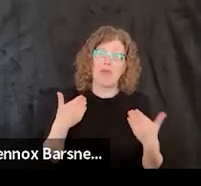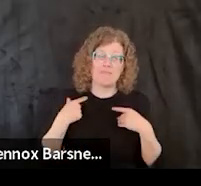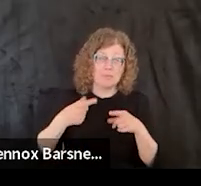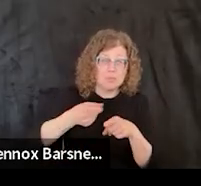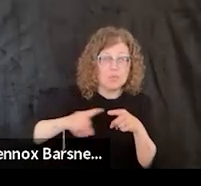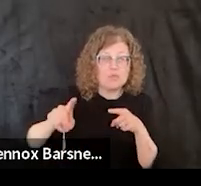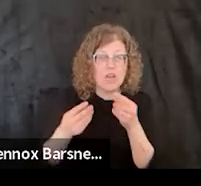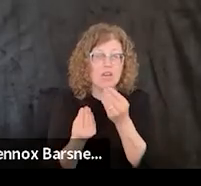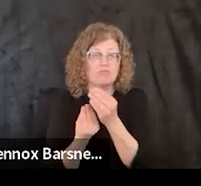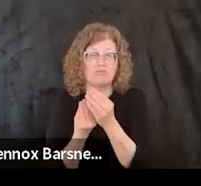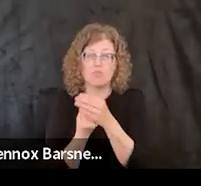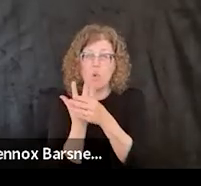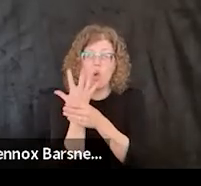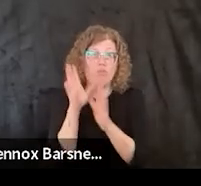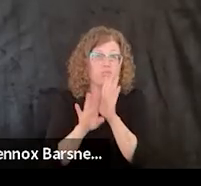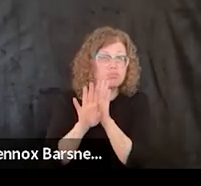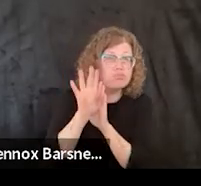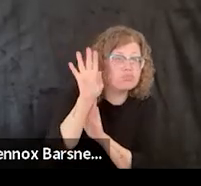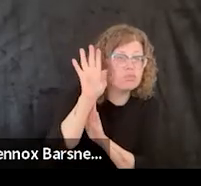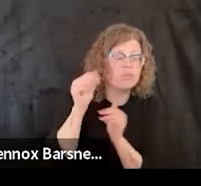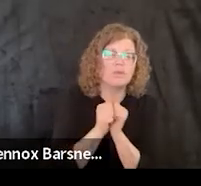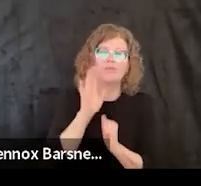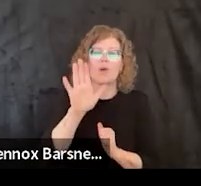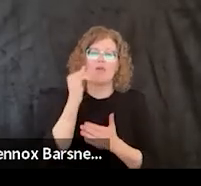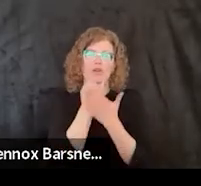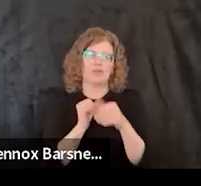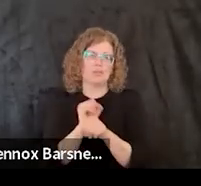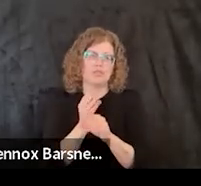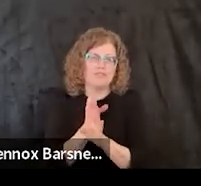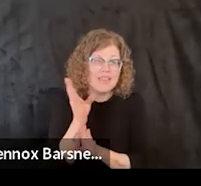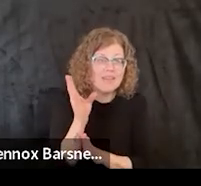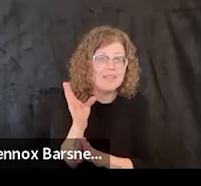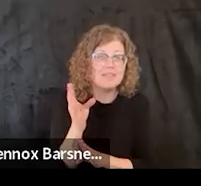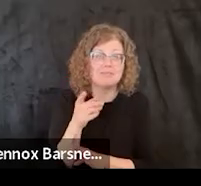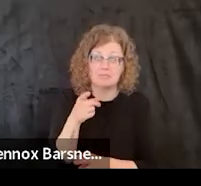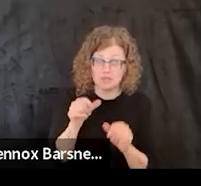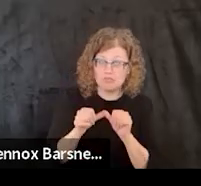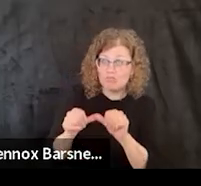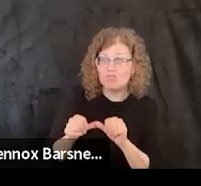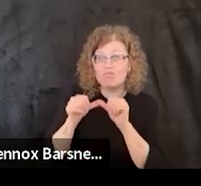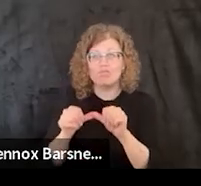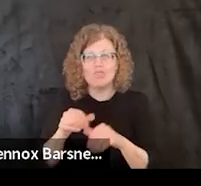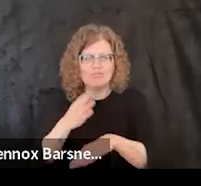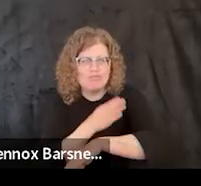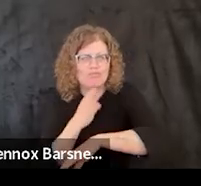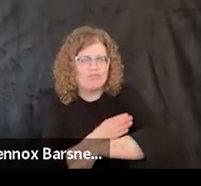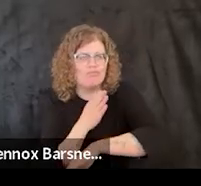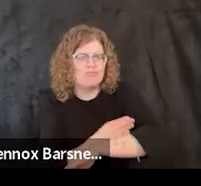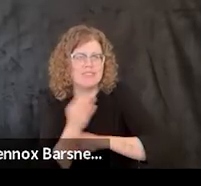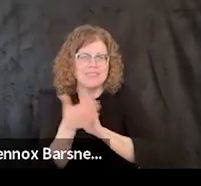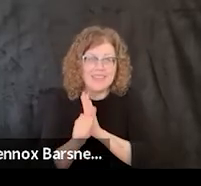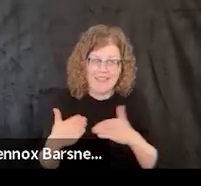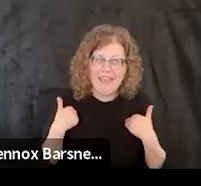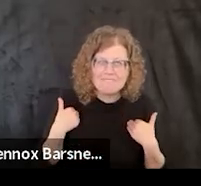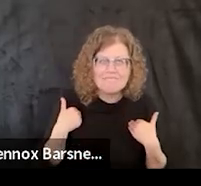practice career. Are you continuing to build, hone, or practice skills you currently already have? Is this a